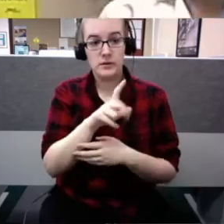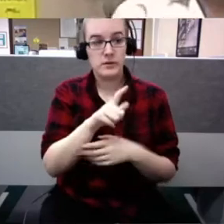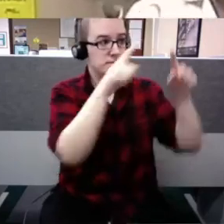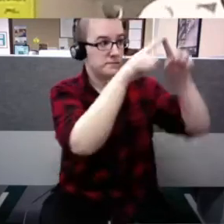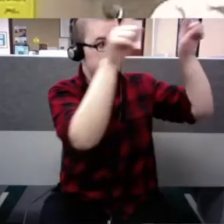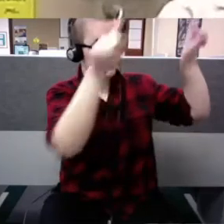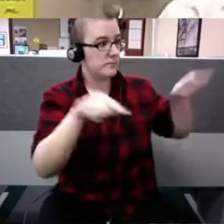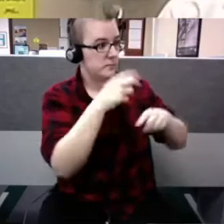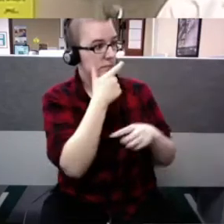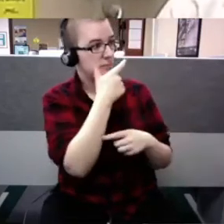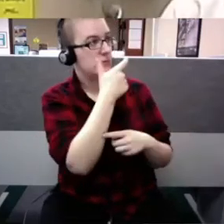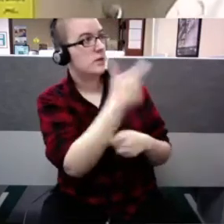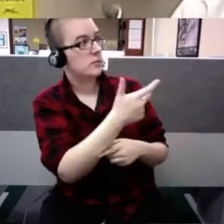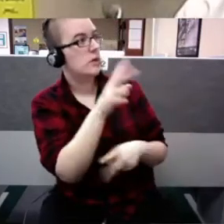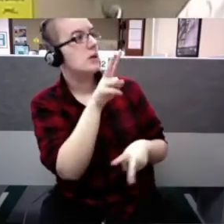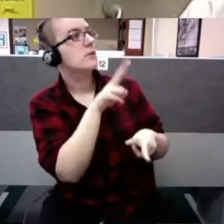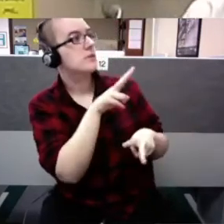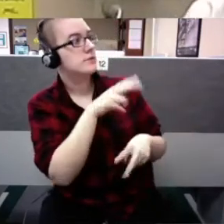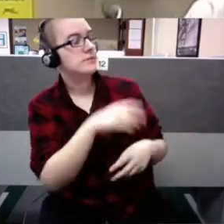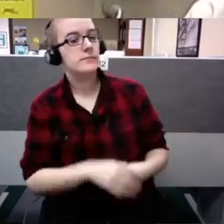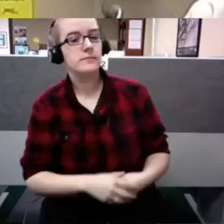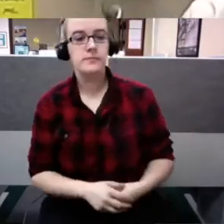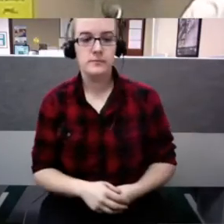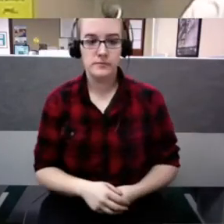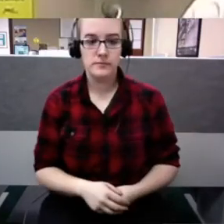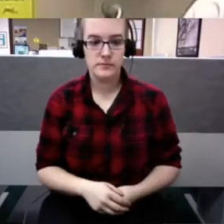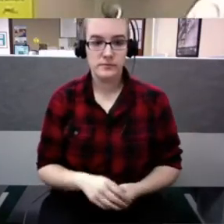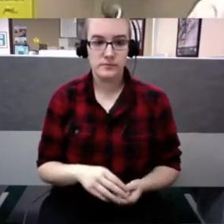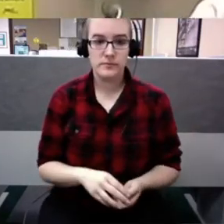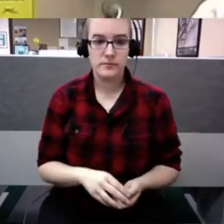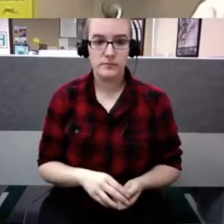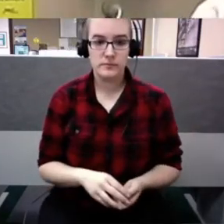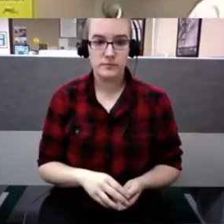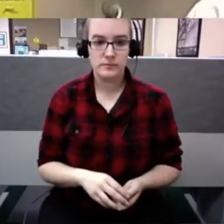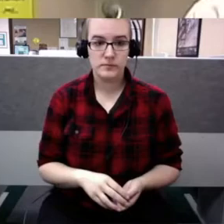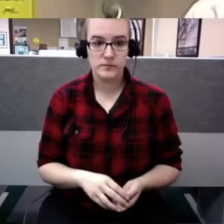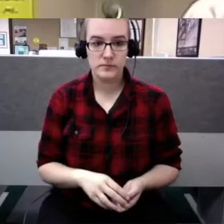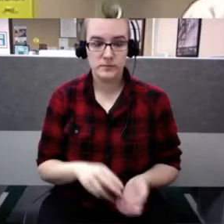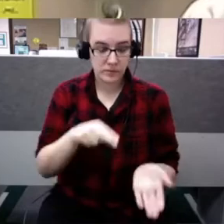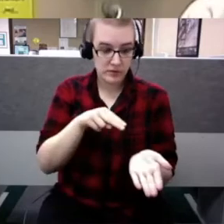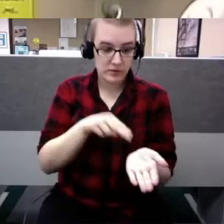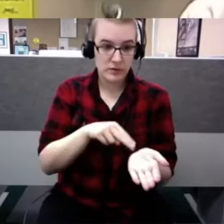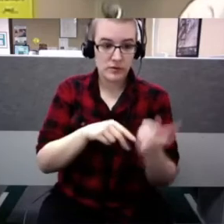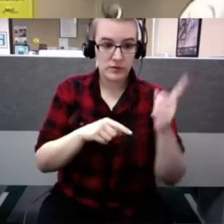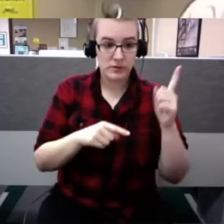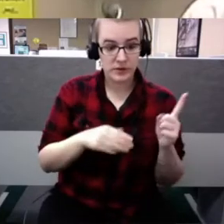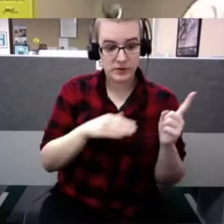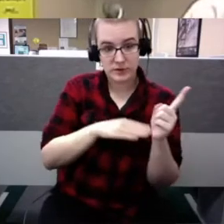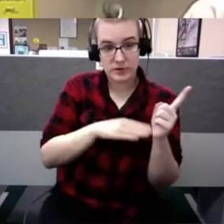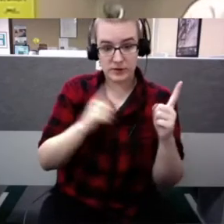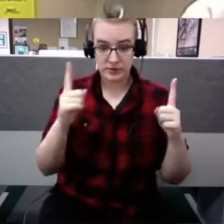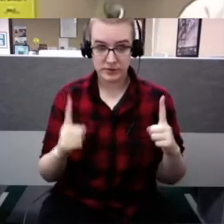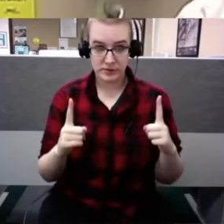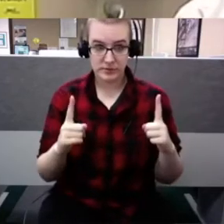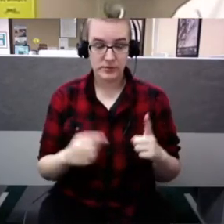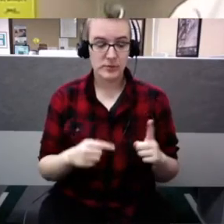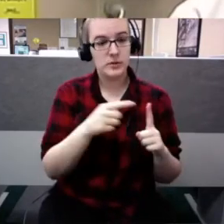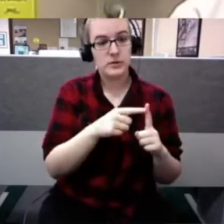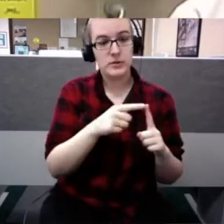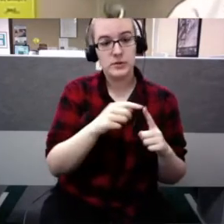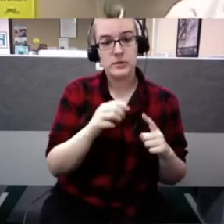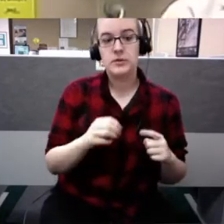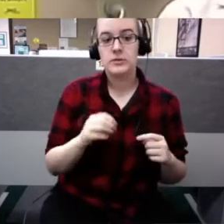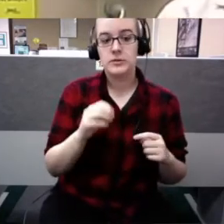a television monitor. You'll have a nurse on one side of the bed also, physician on the other side. The nurse will be giving the